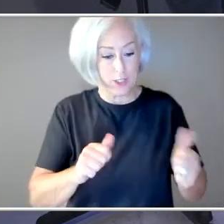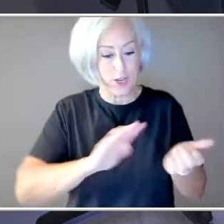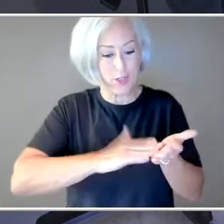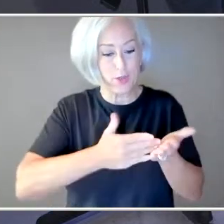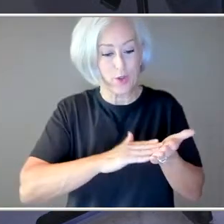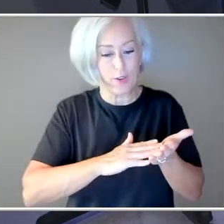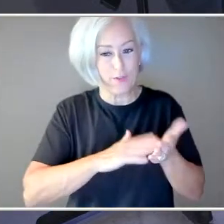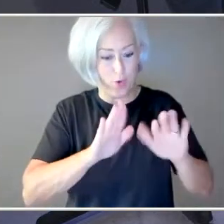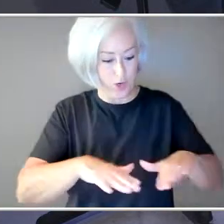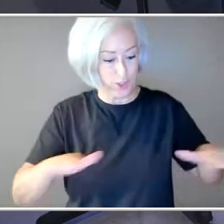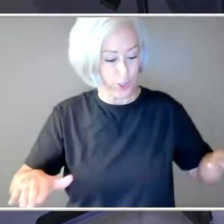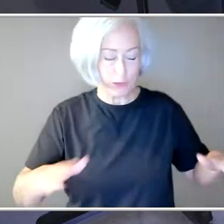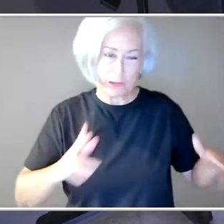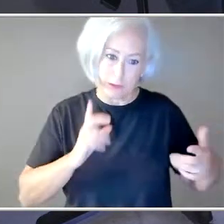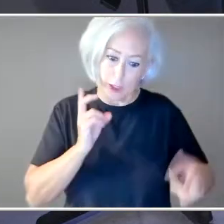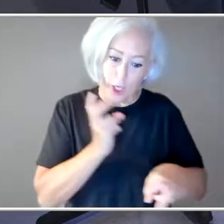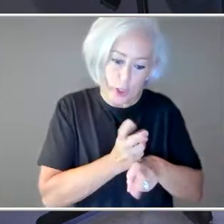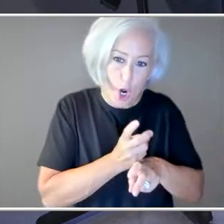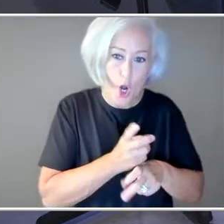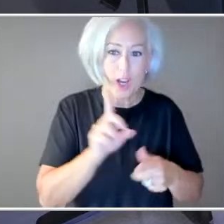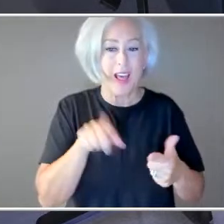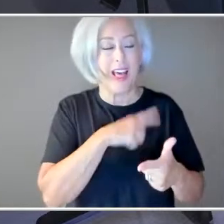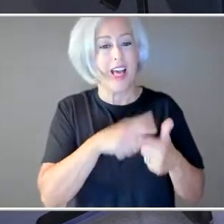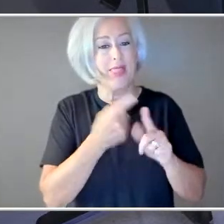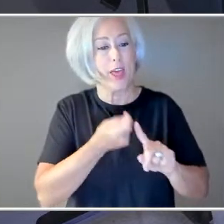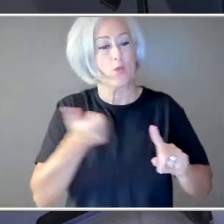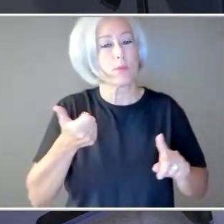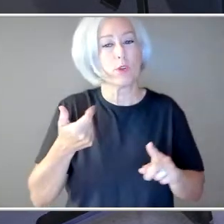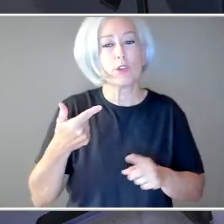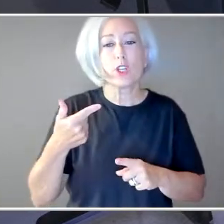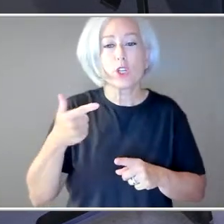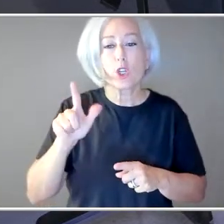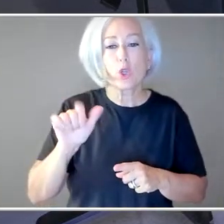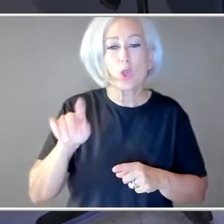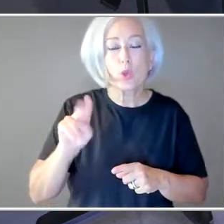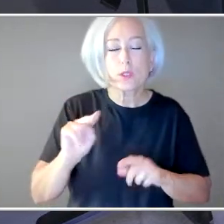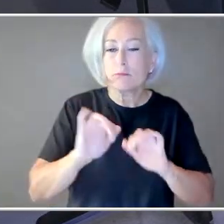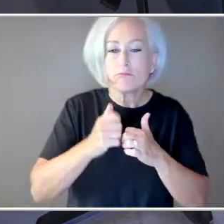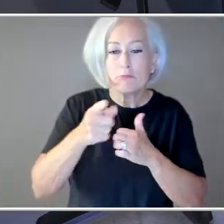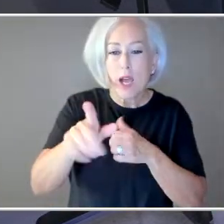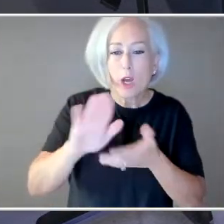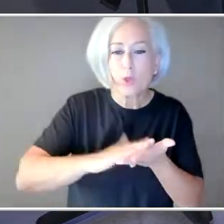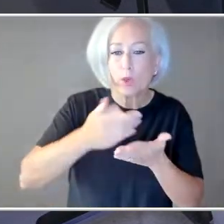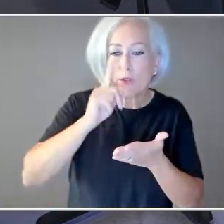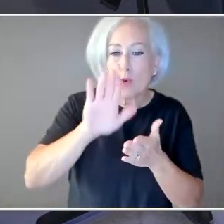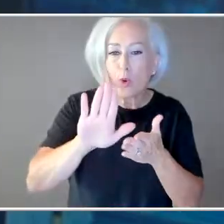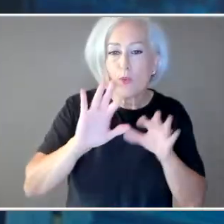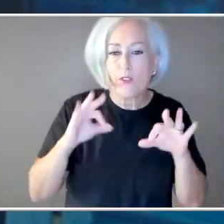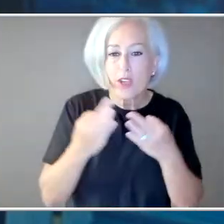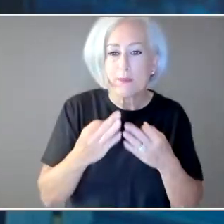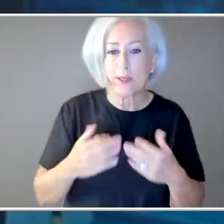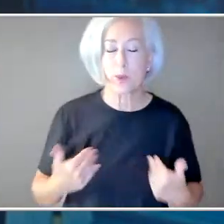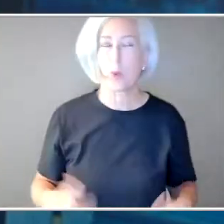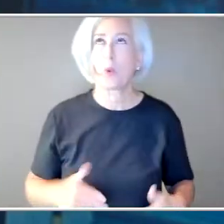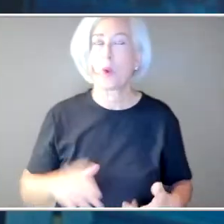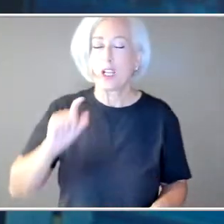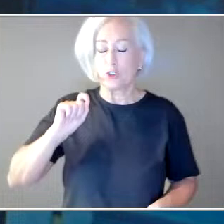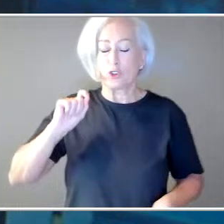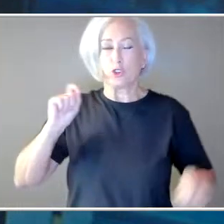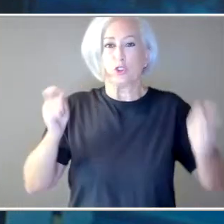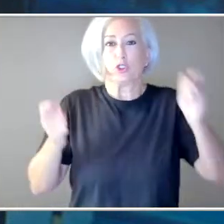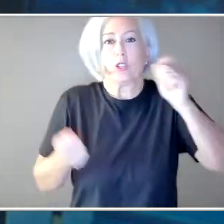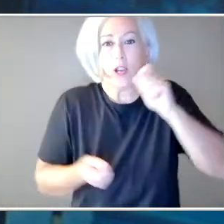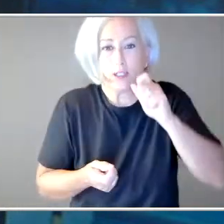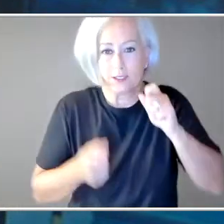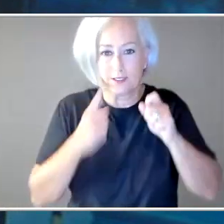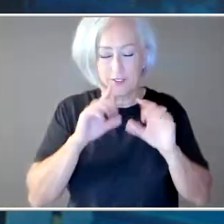hard as it is. Then you have to remove gluten from the diet. How were you cooking for your family? Yeah, it was a huge adjustment for our family. You